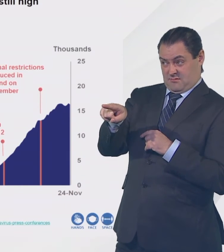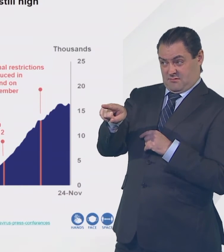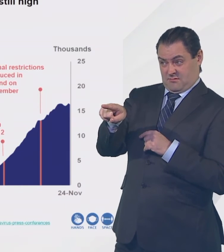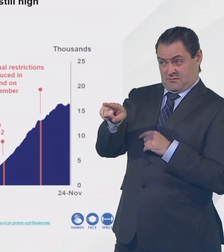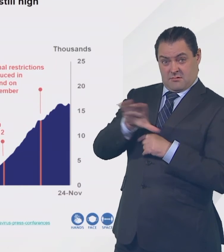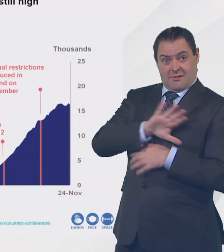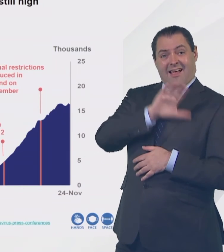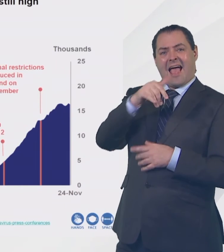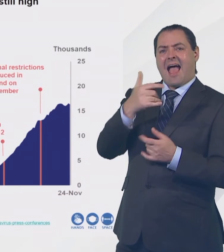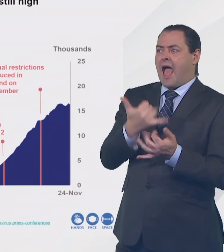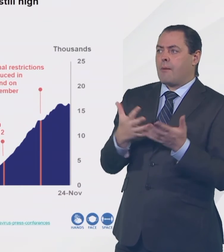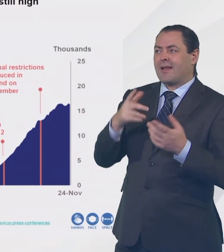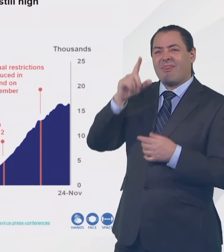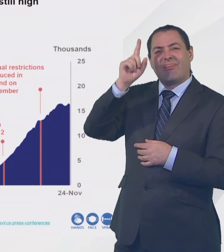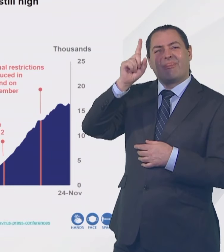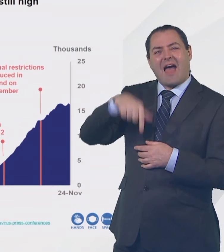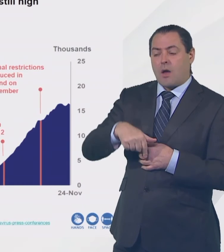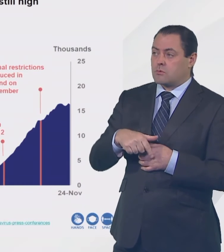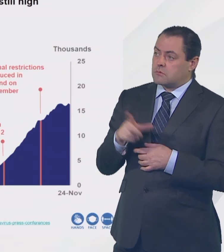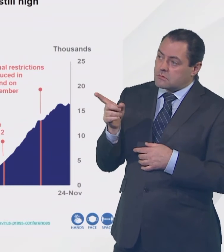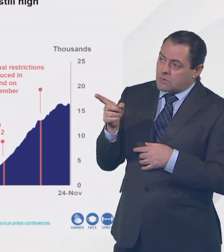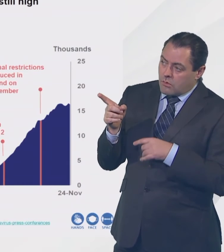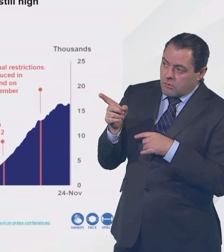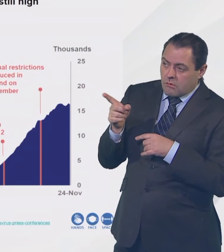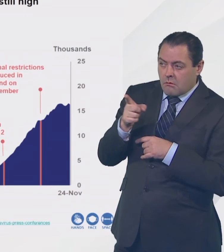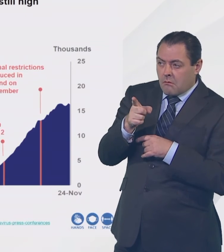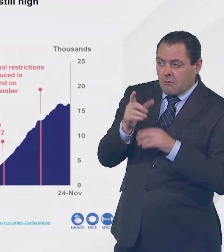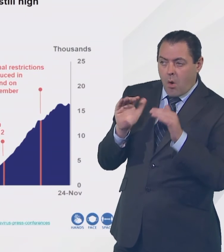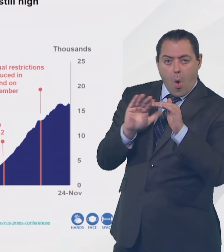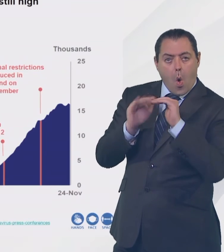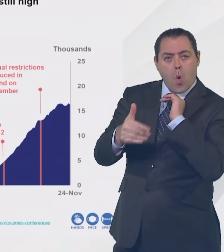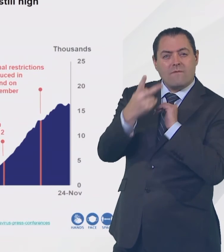in thousands, so that was above 20,000 people in